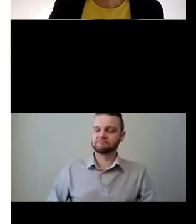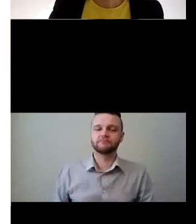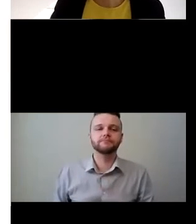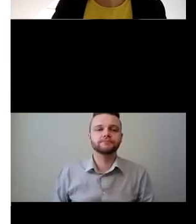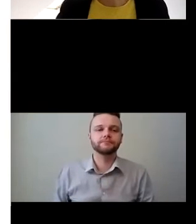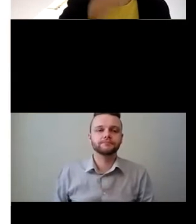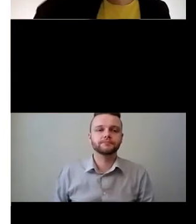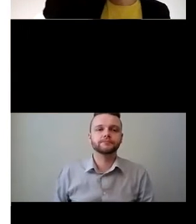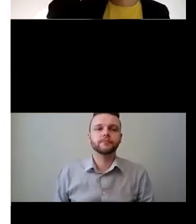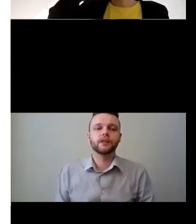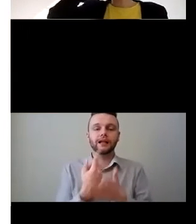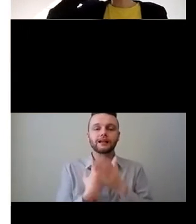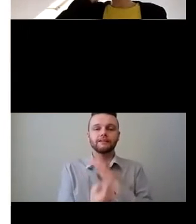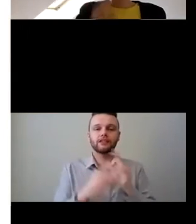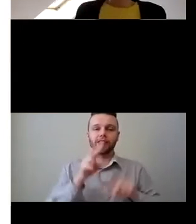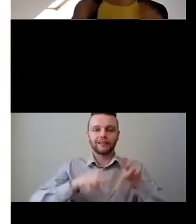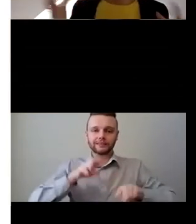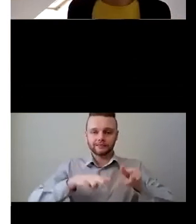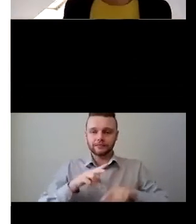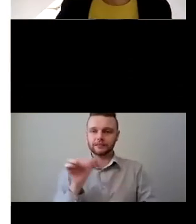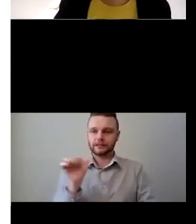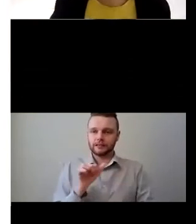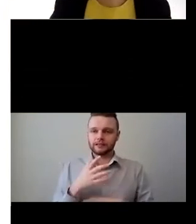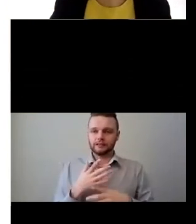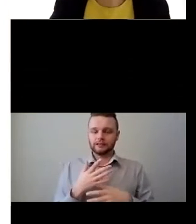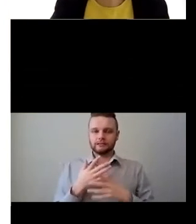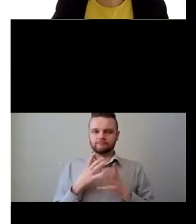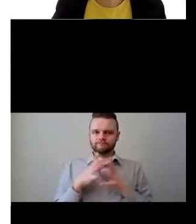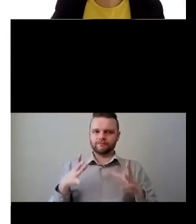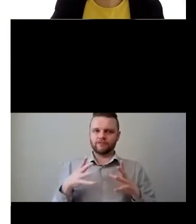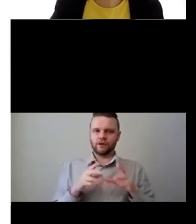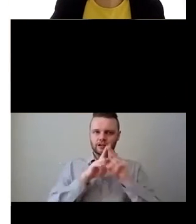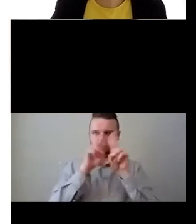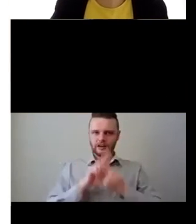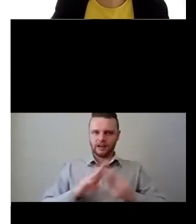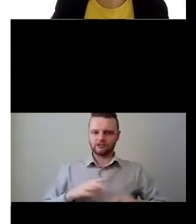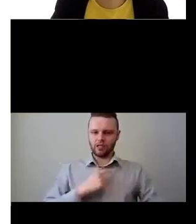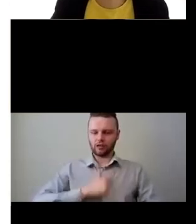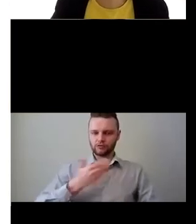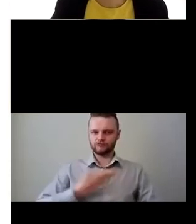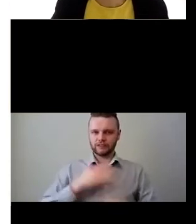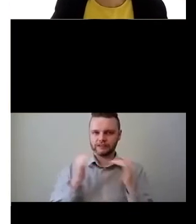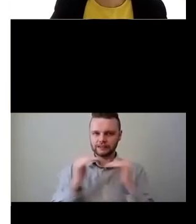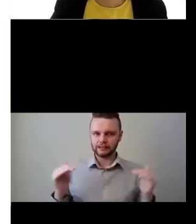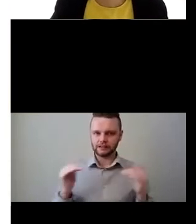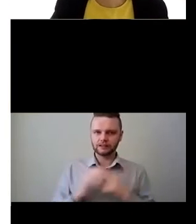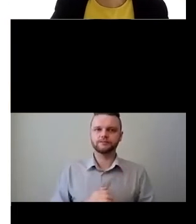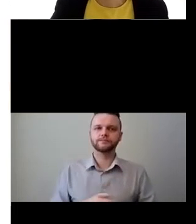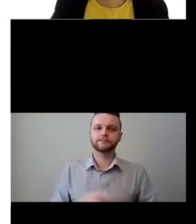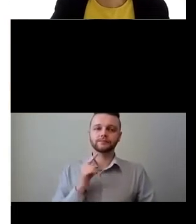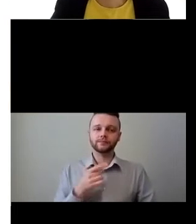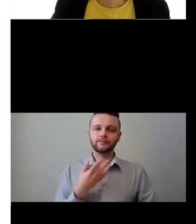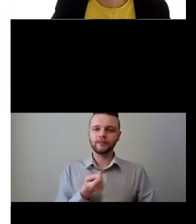So individual assessment does not appear to a large extent in international human rights standards, but we still have a couple